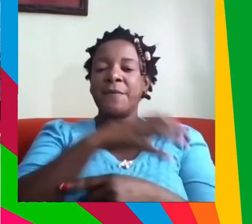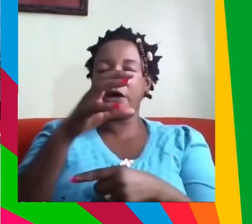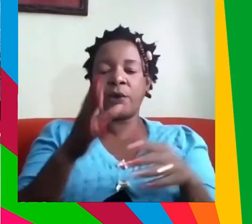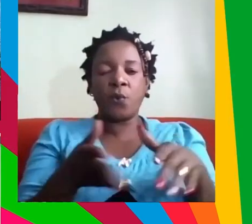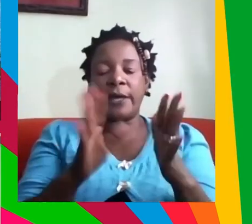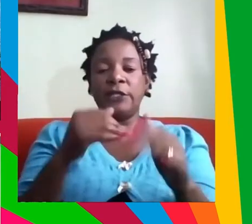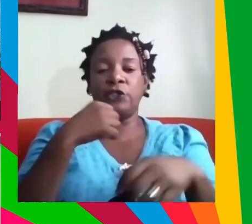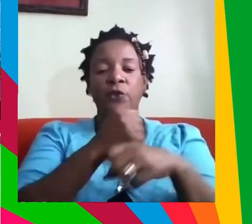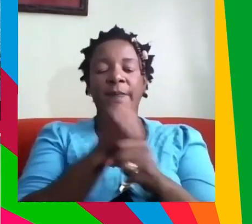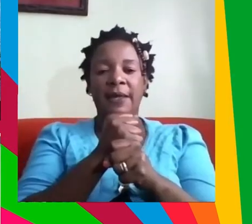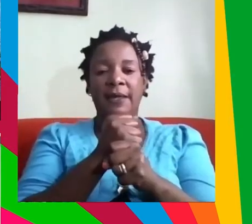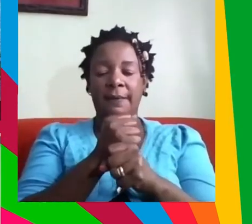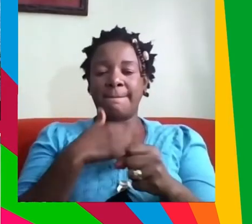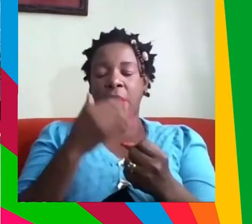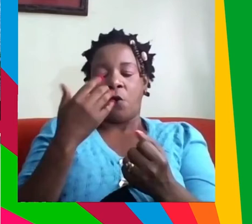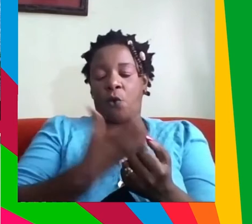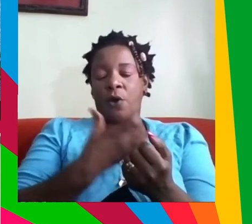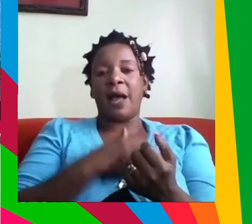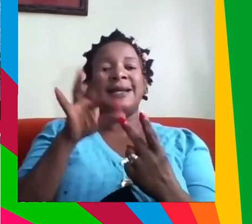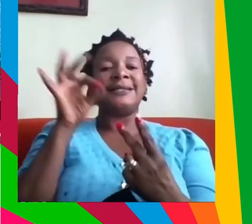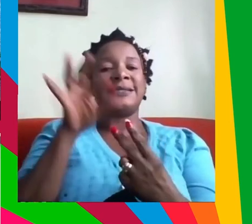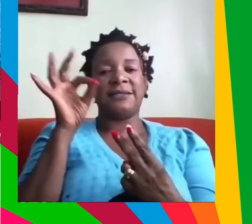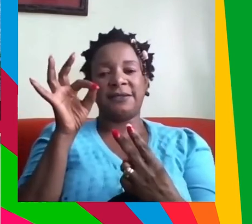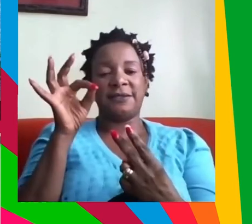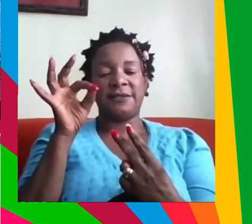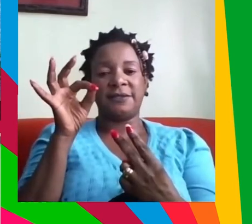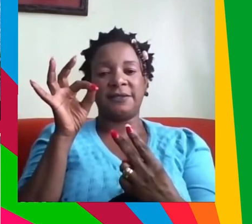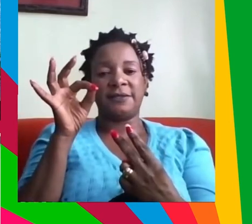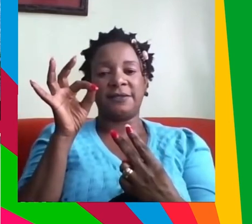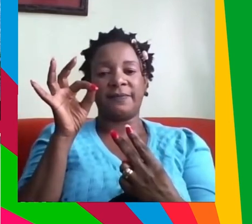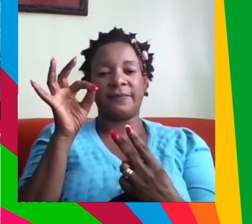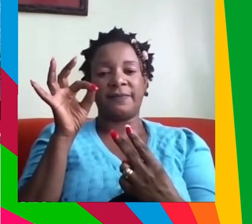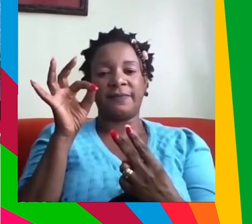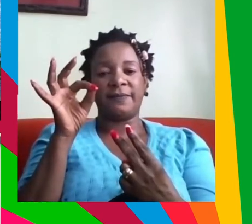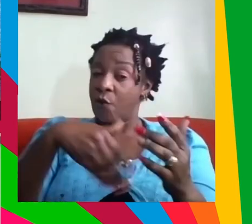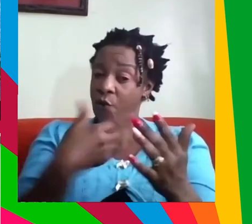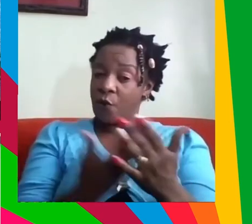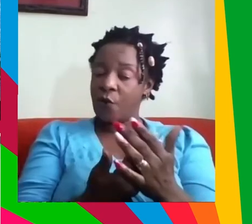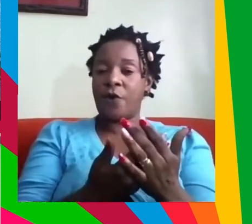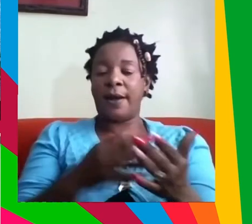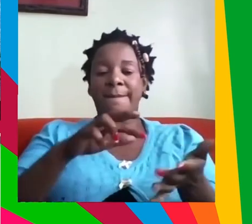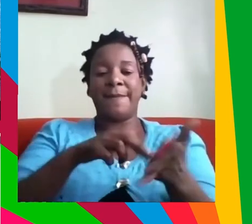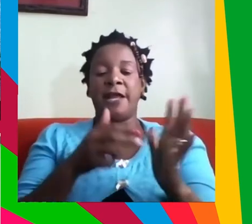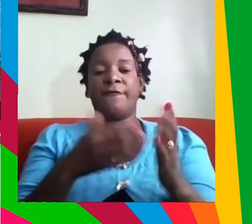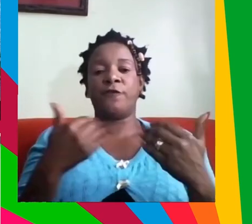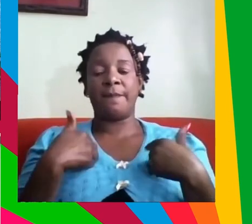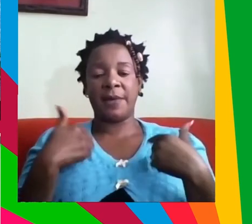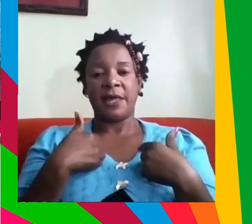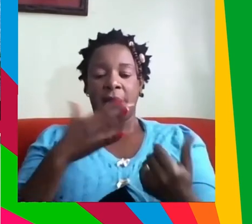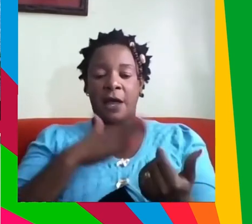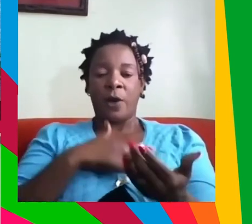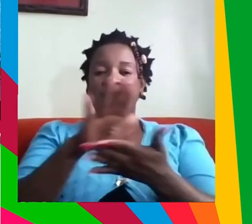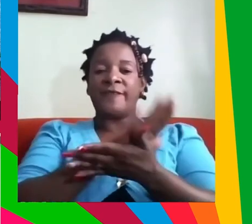sense of my own identity and my own Egyptianness and what all of these things mean for me. And I think, you know, environmental issues